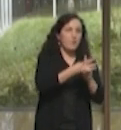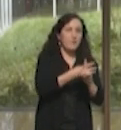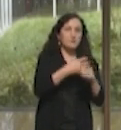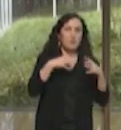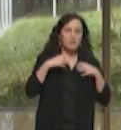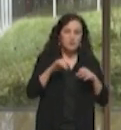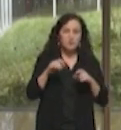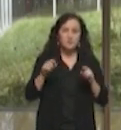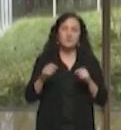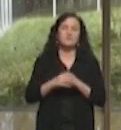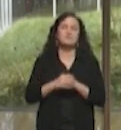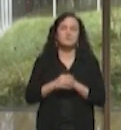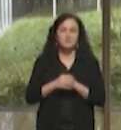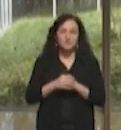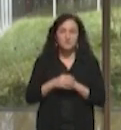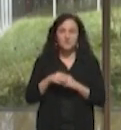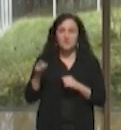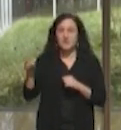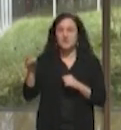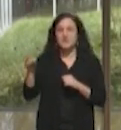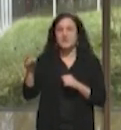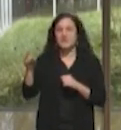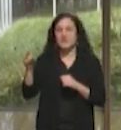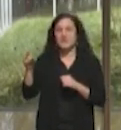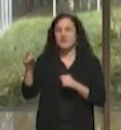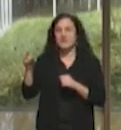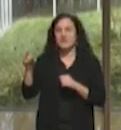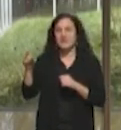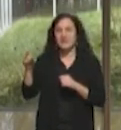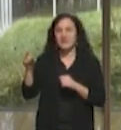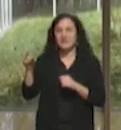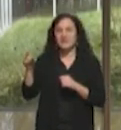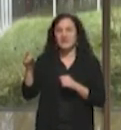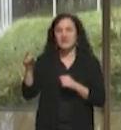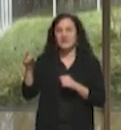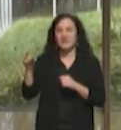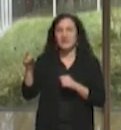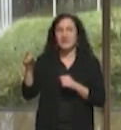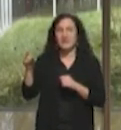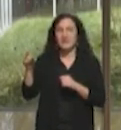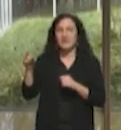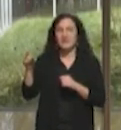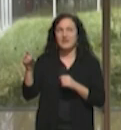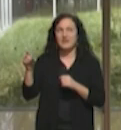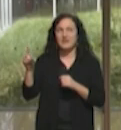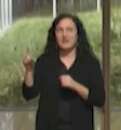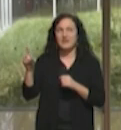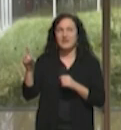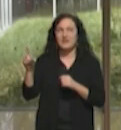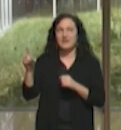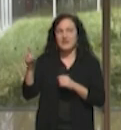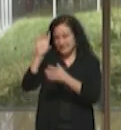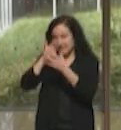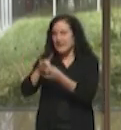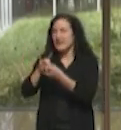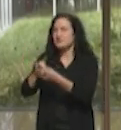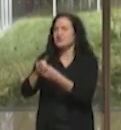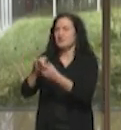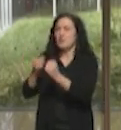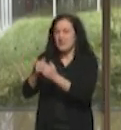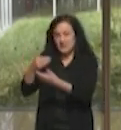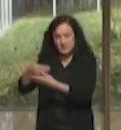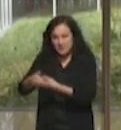months. He is so much closer to that now 2-year-old child than he ever would have been. He has a connection. He has a passion. He